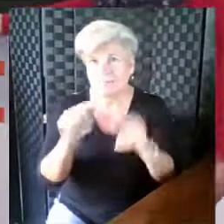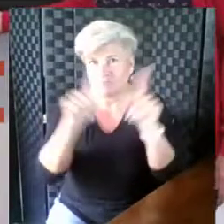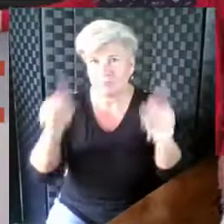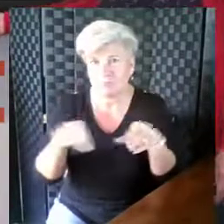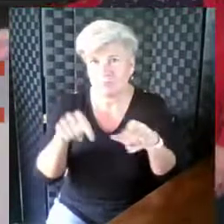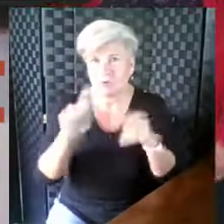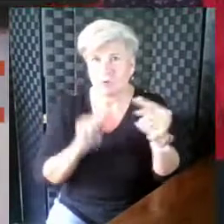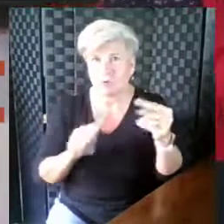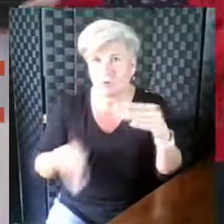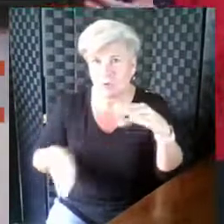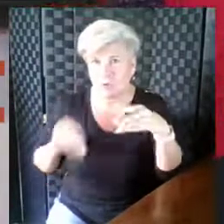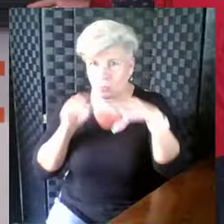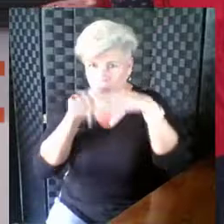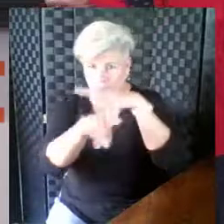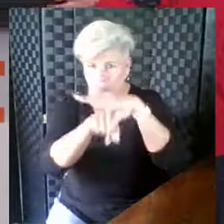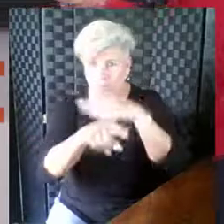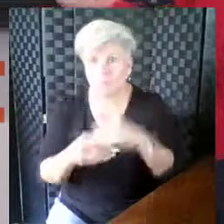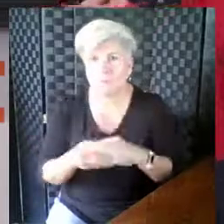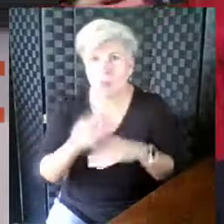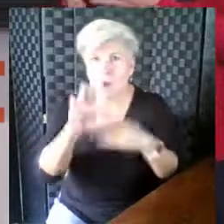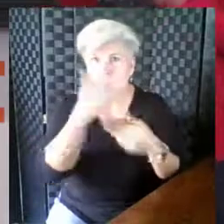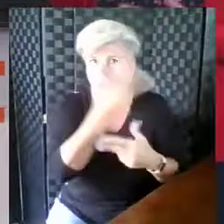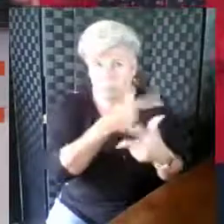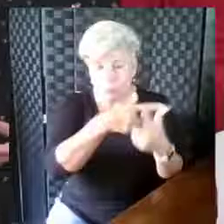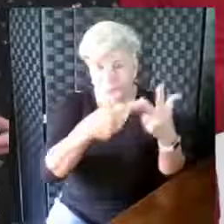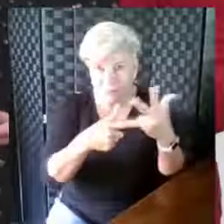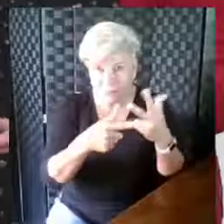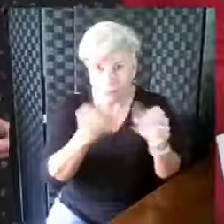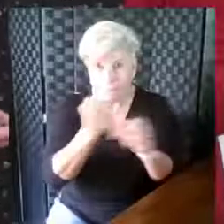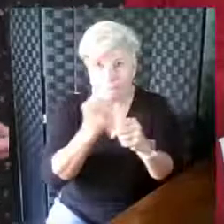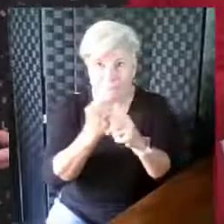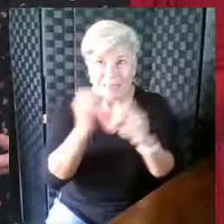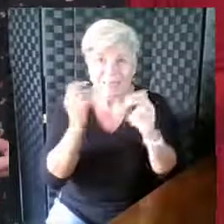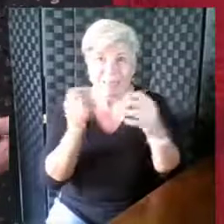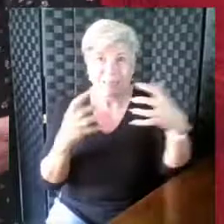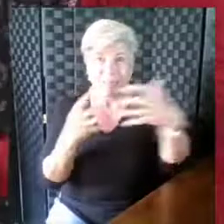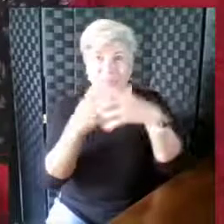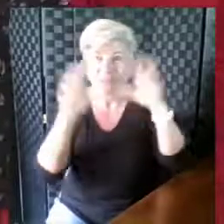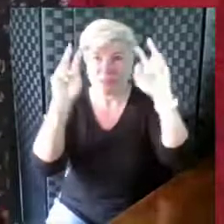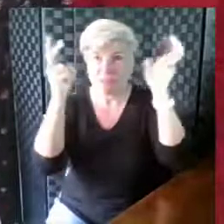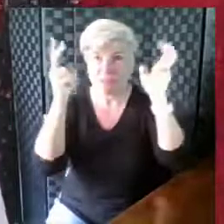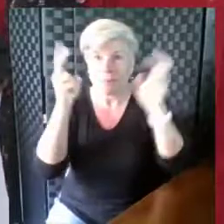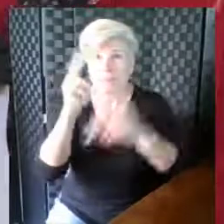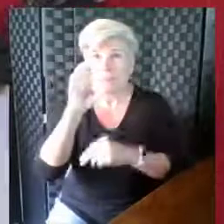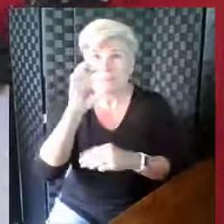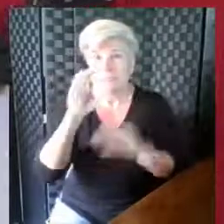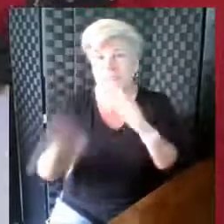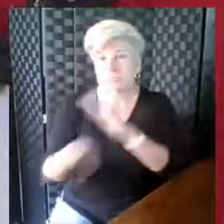soccer goal. So all of these things make up the topic of soccer.